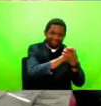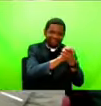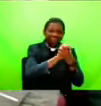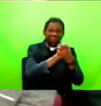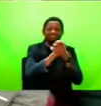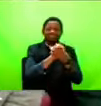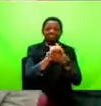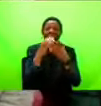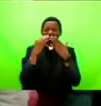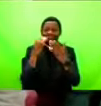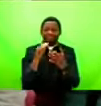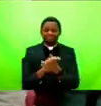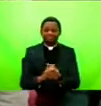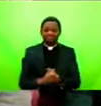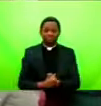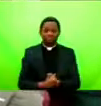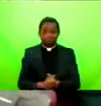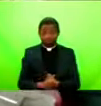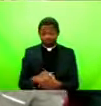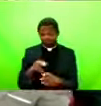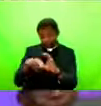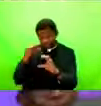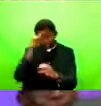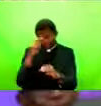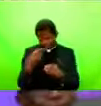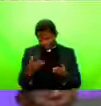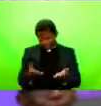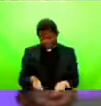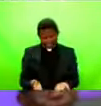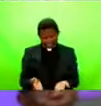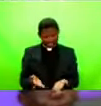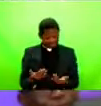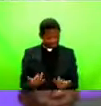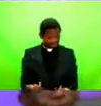Thank you very much. Chair, we are here at this point in time